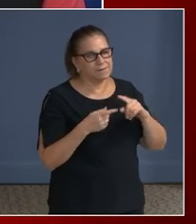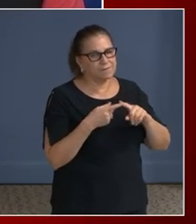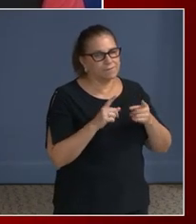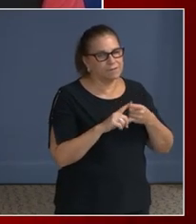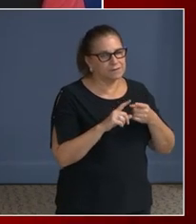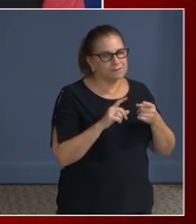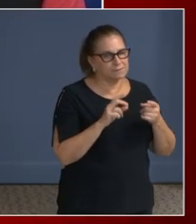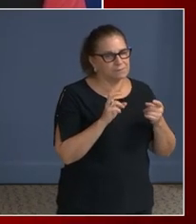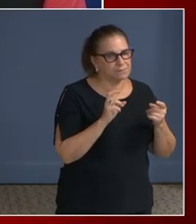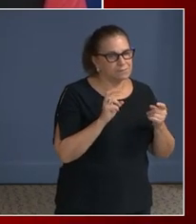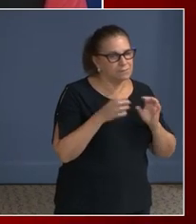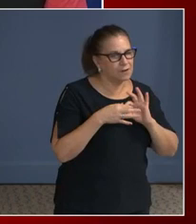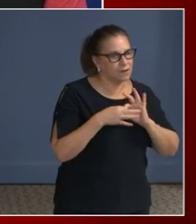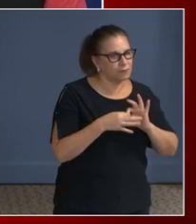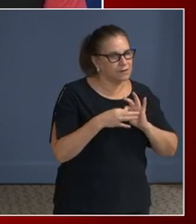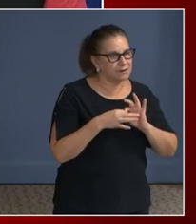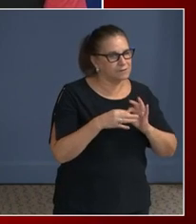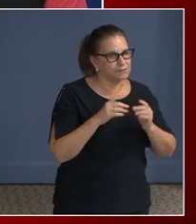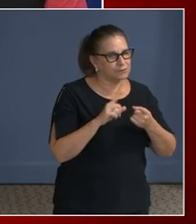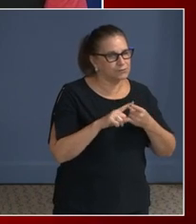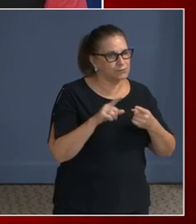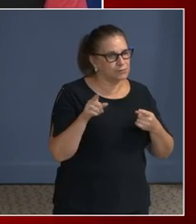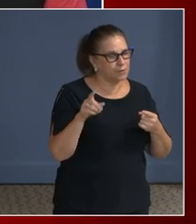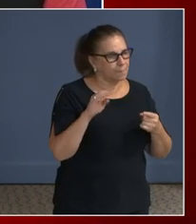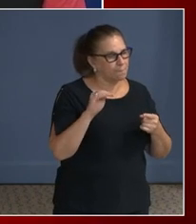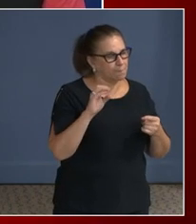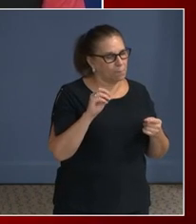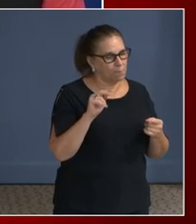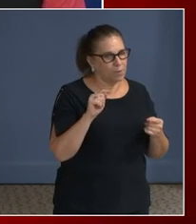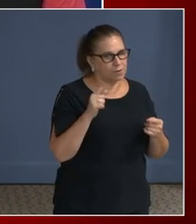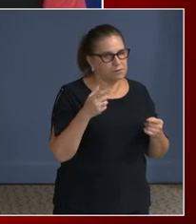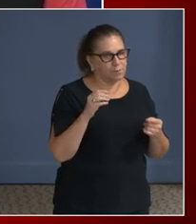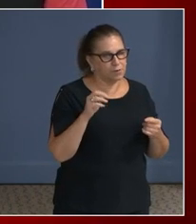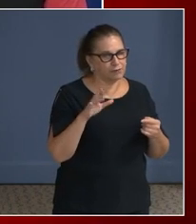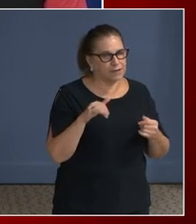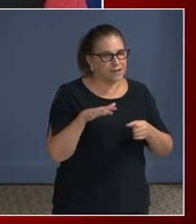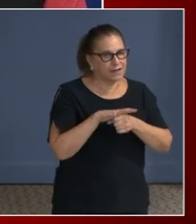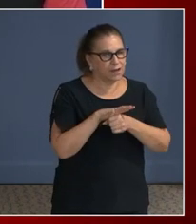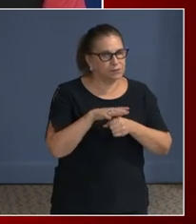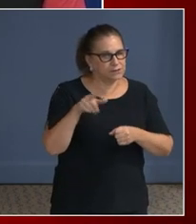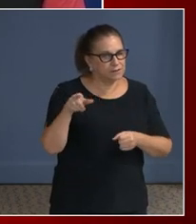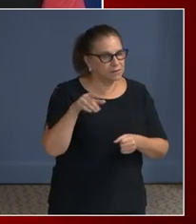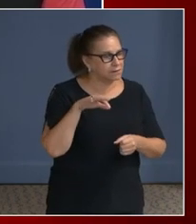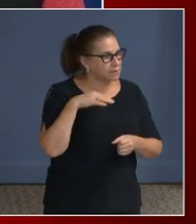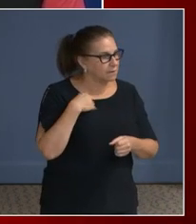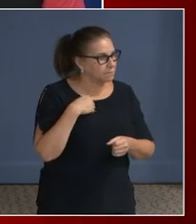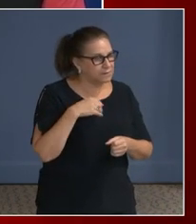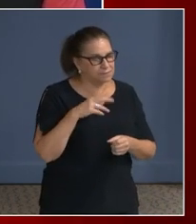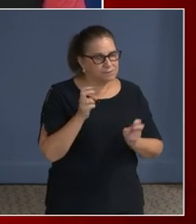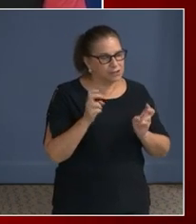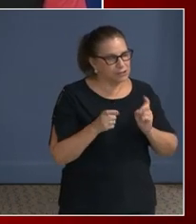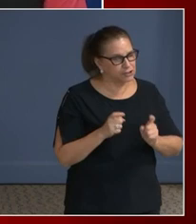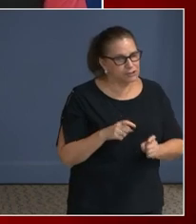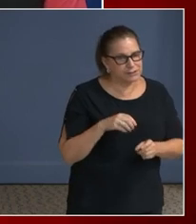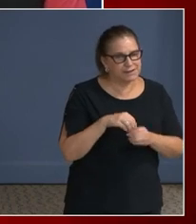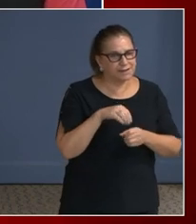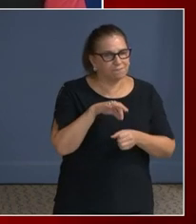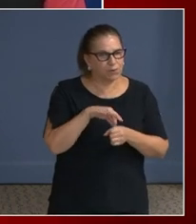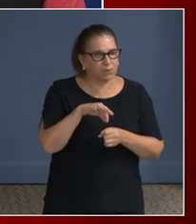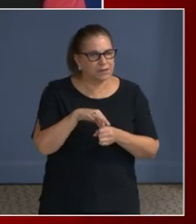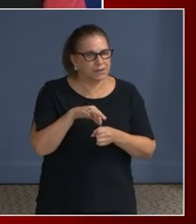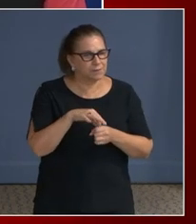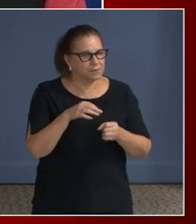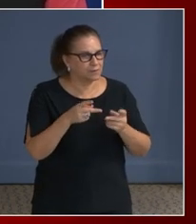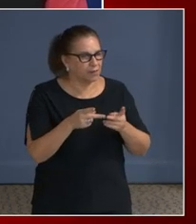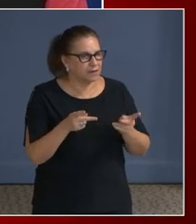to Montgomery County Council voting today to change some of their measures? Specifically, they had approved to reclassify soccer